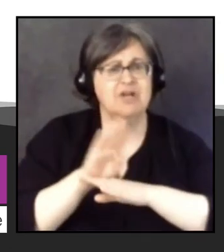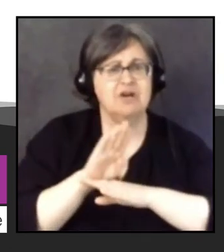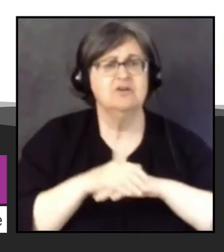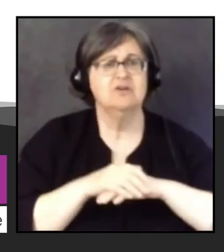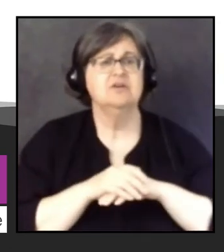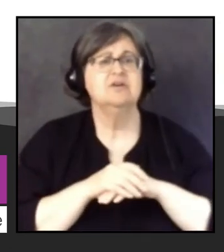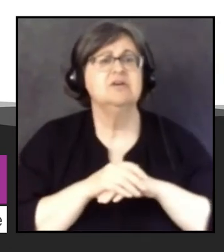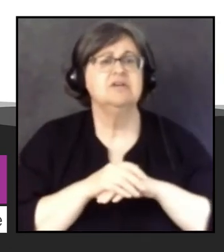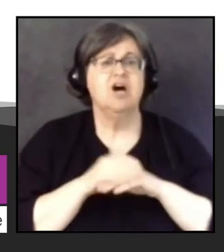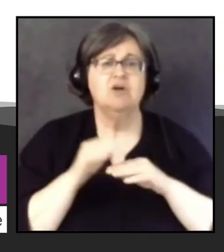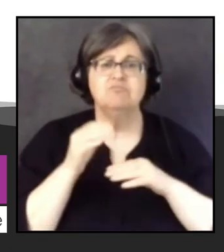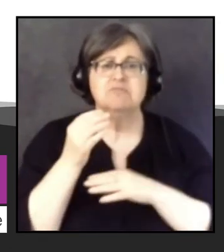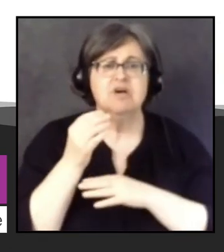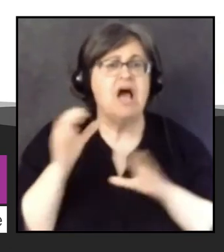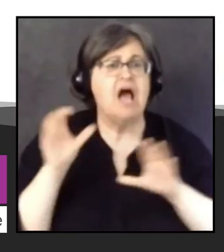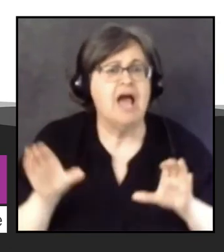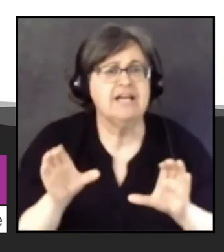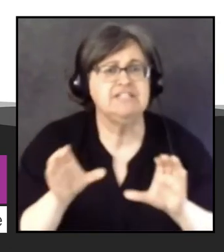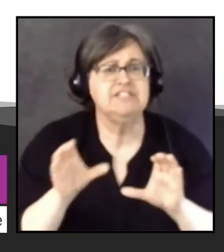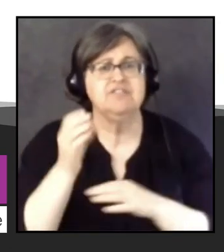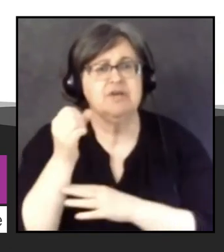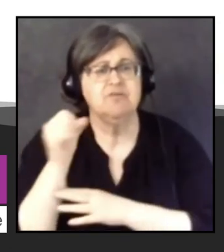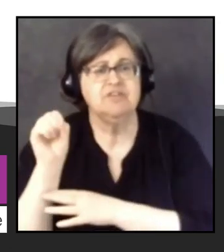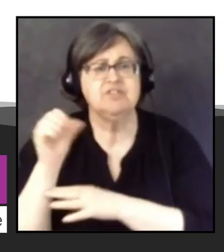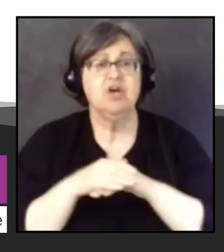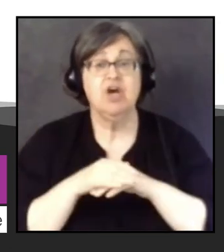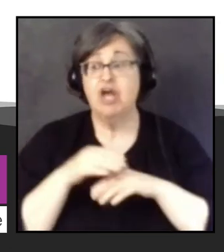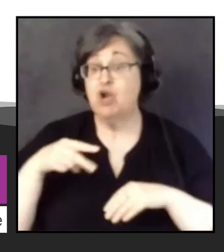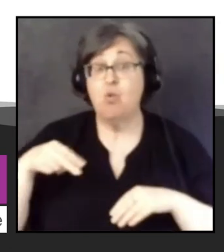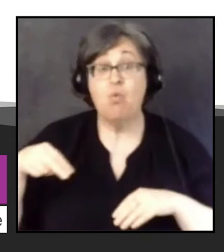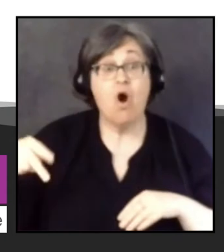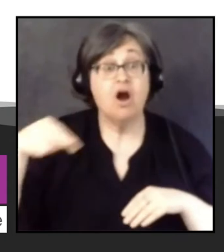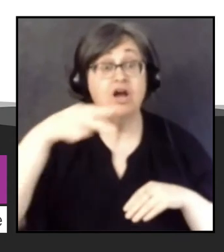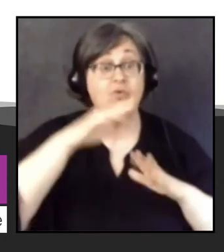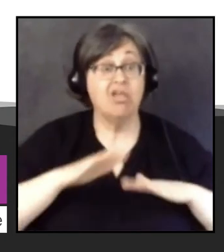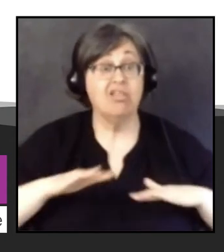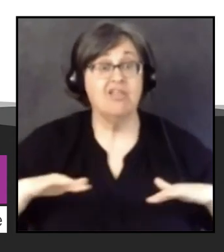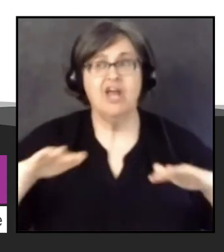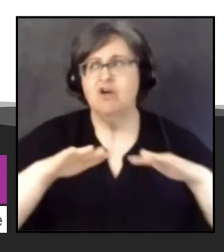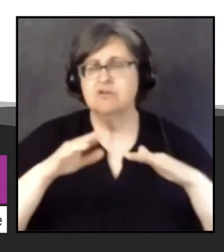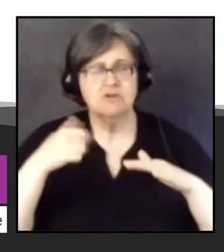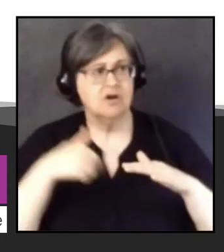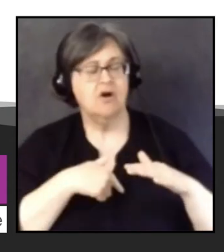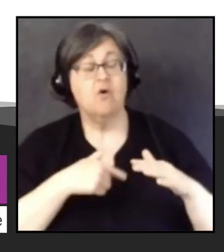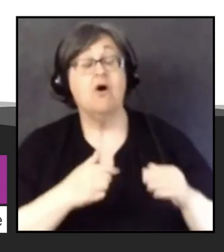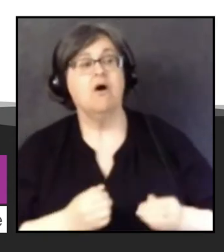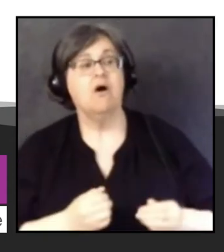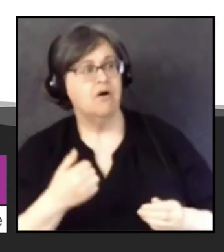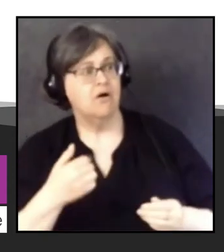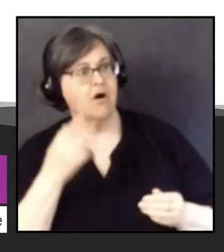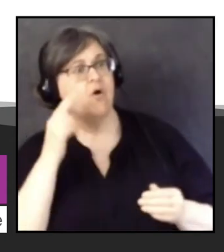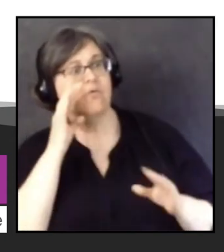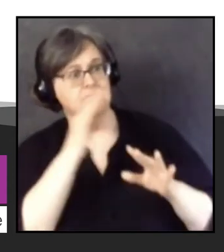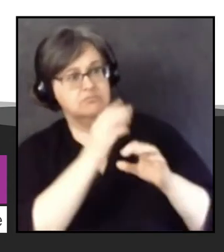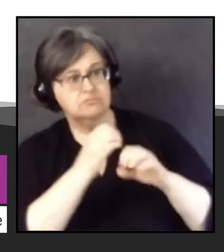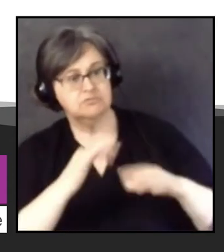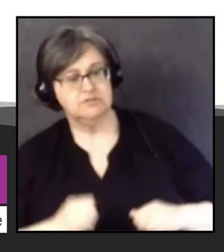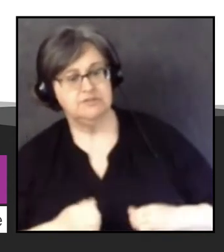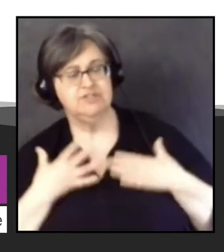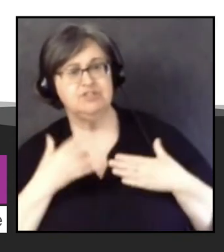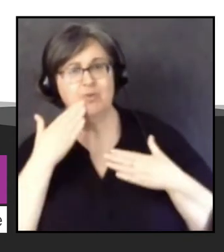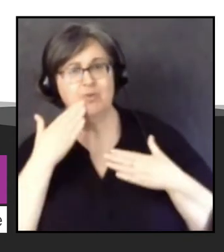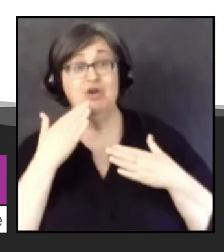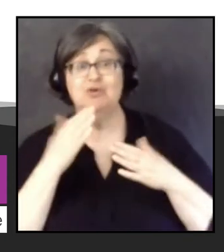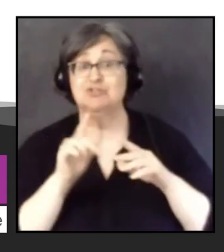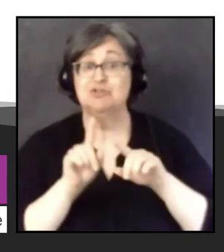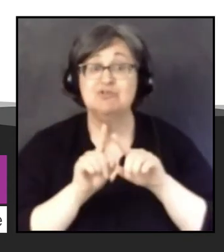and activism. And walking on the streets also gave us a lot of information and inspirations. We know it's a very lively